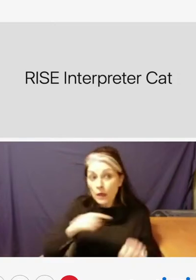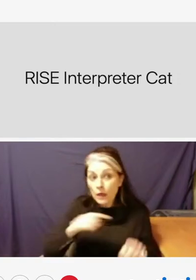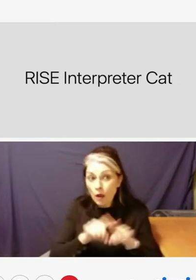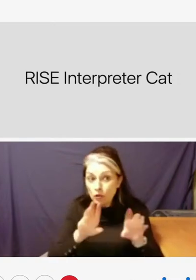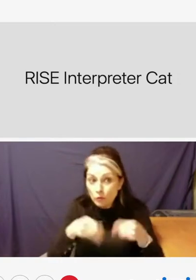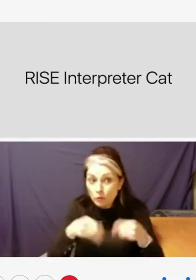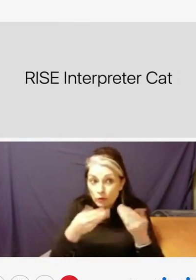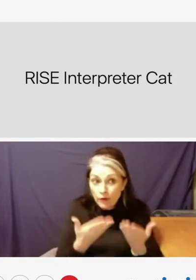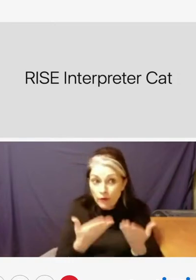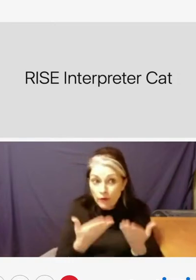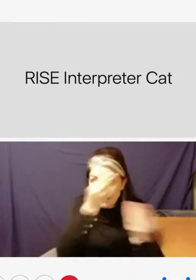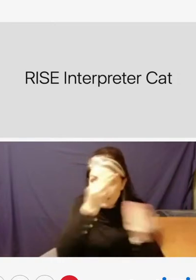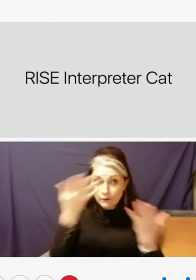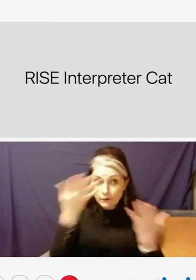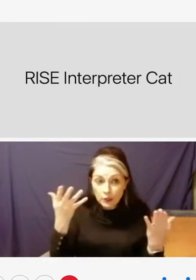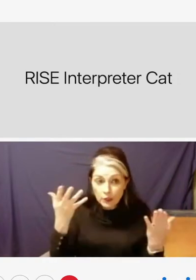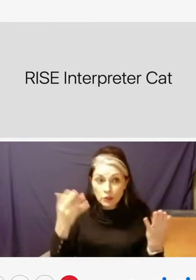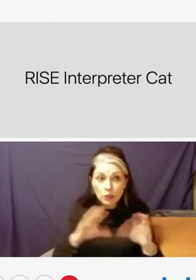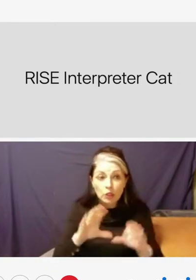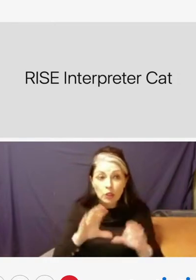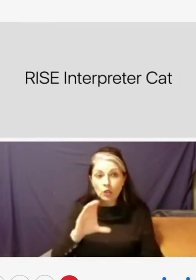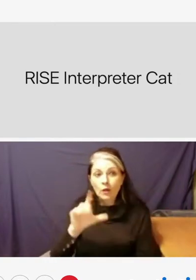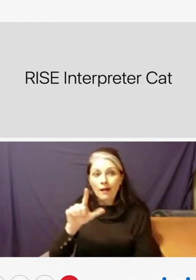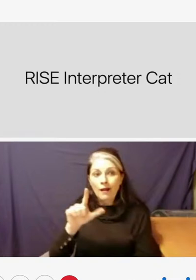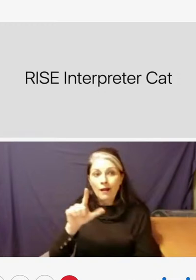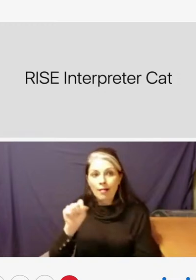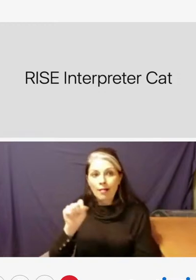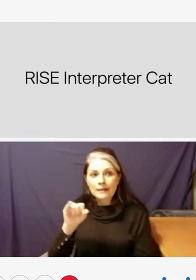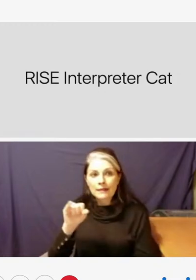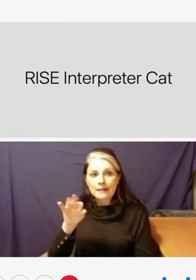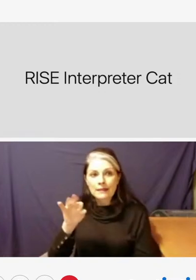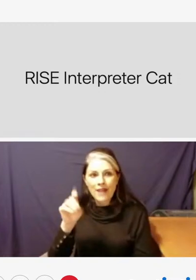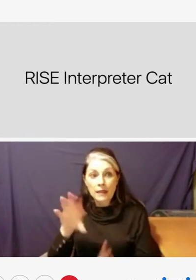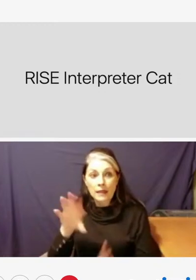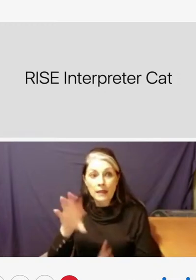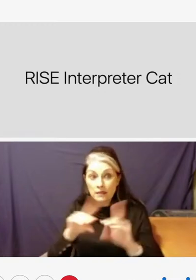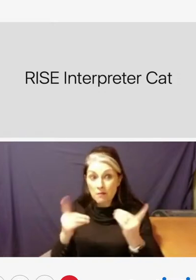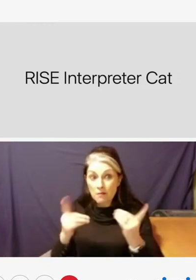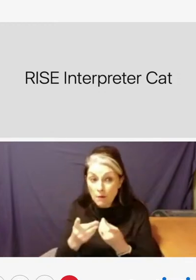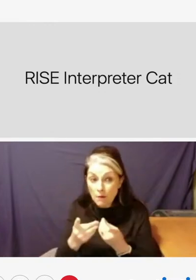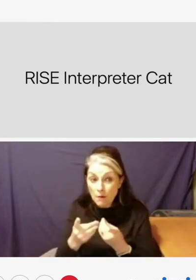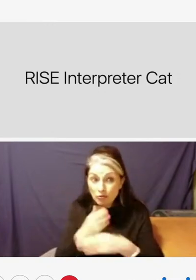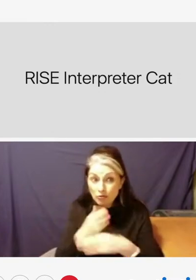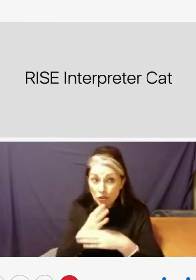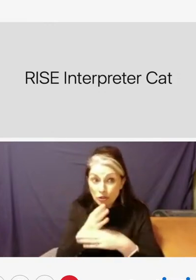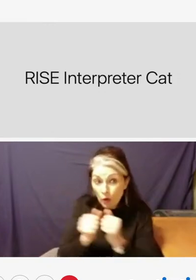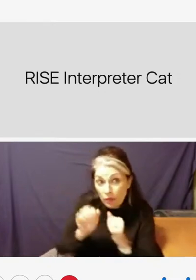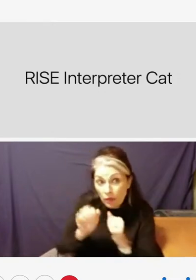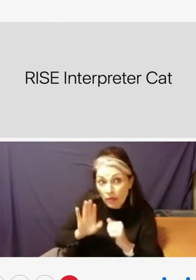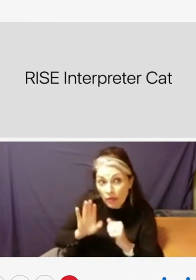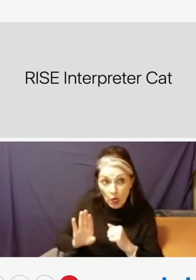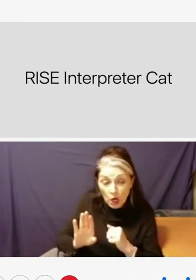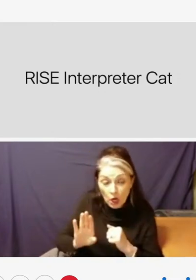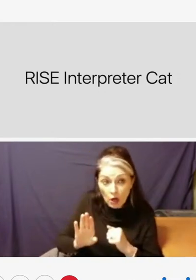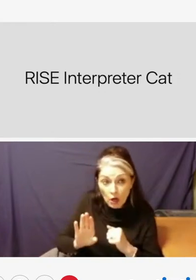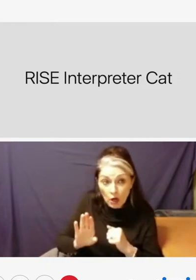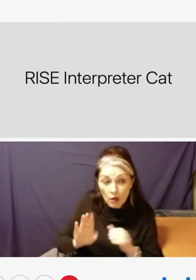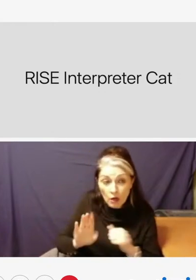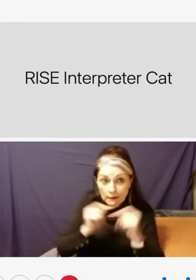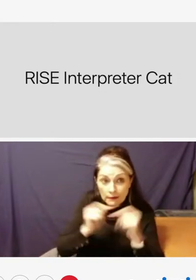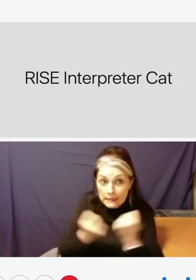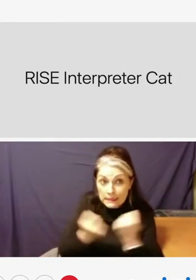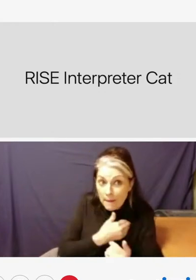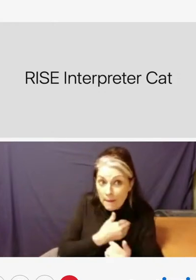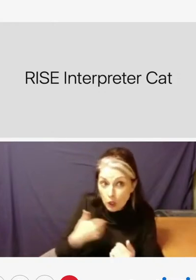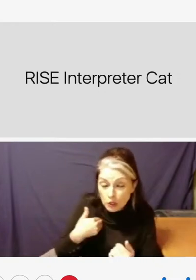classified departments to the heads so they could share it with their uh team members I